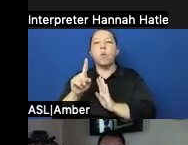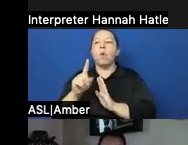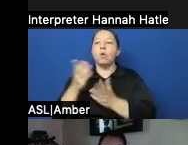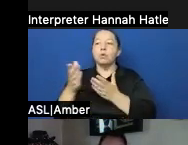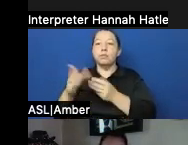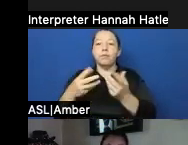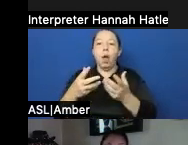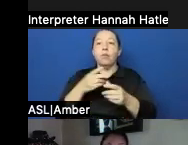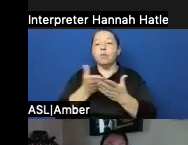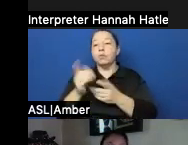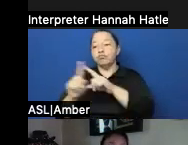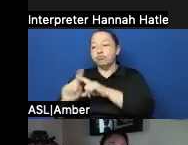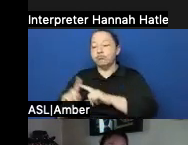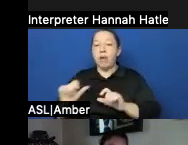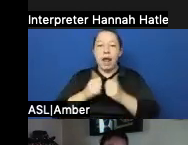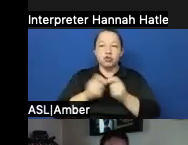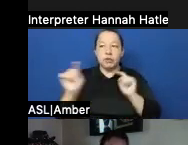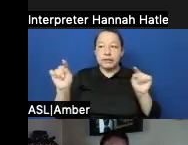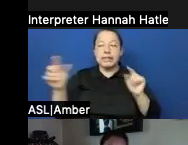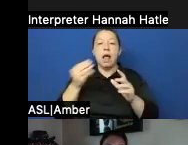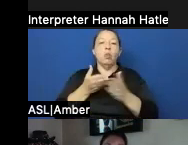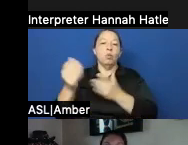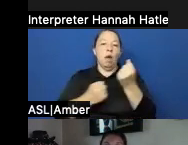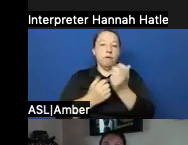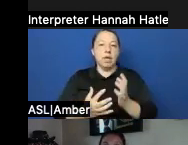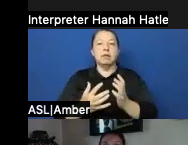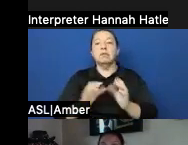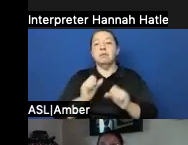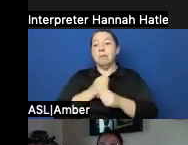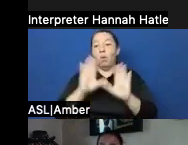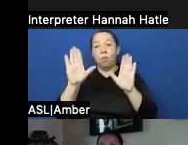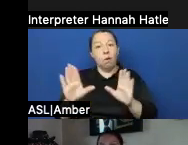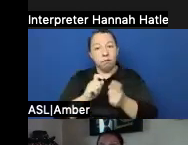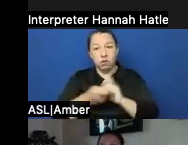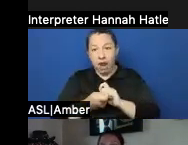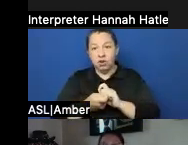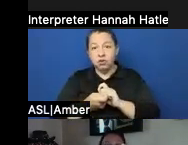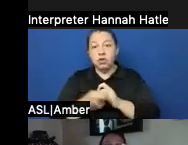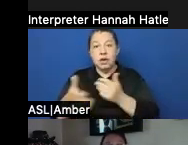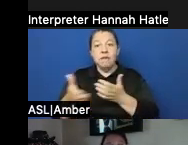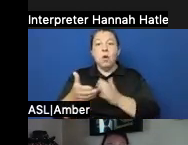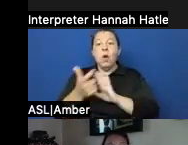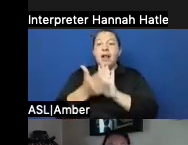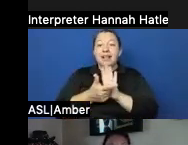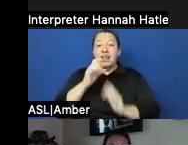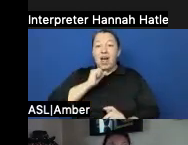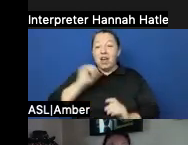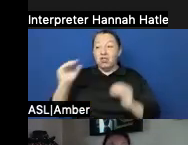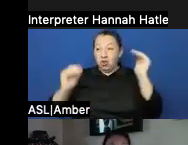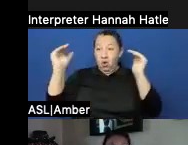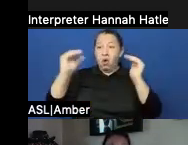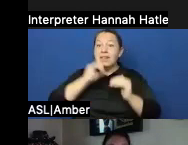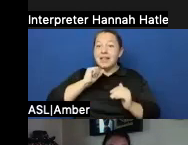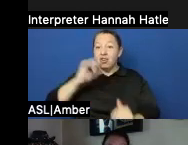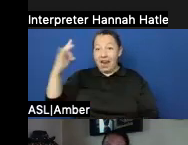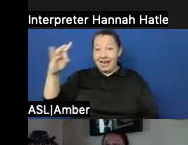advocates. So they did make a wonderful change. Even though the legal age of adulthood is 18 are still